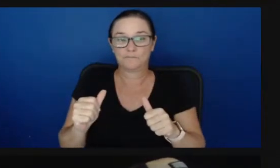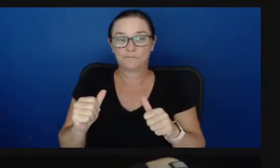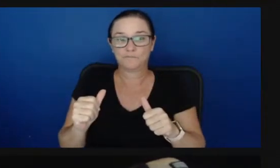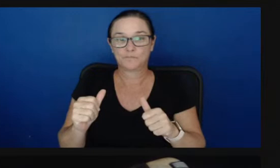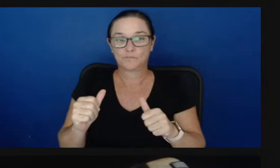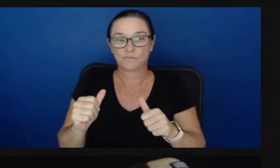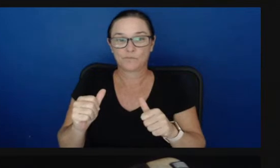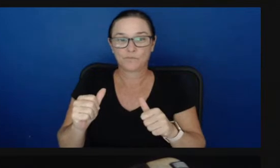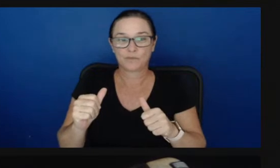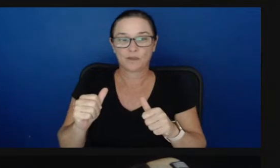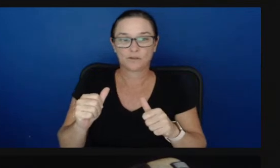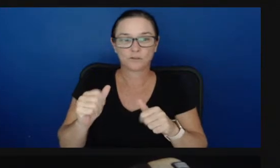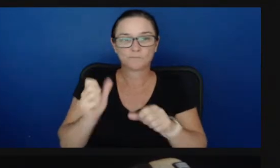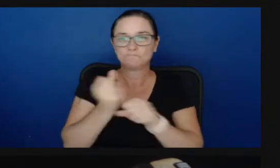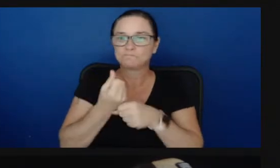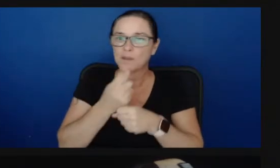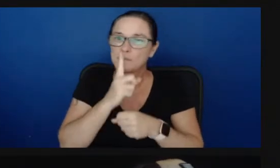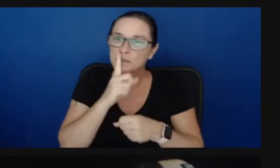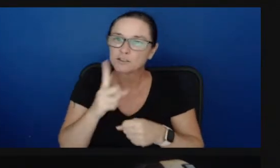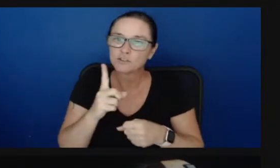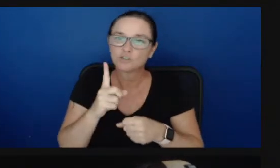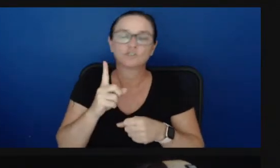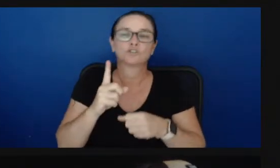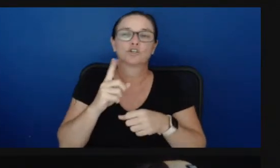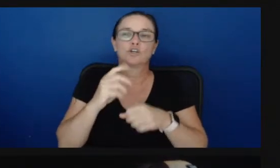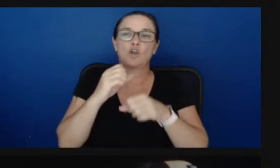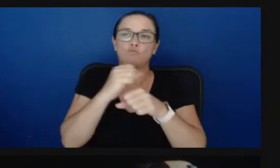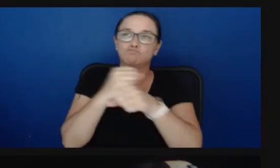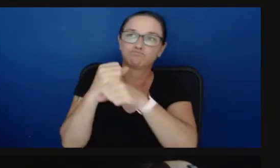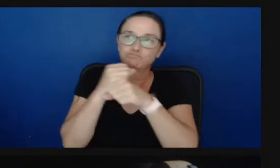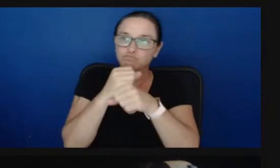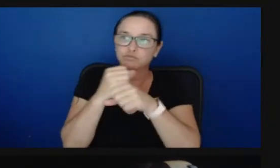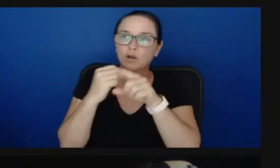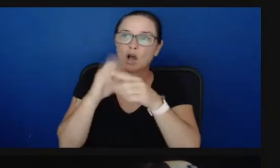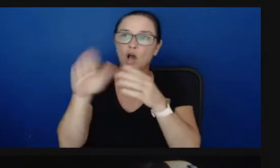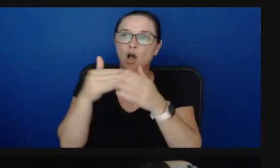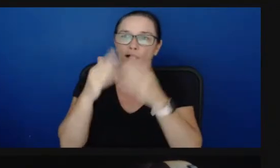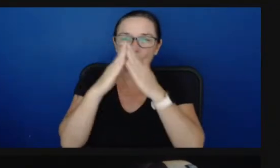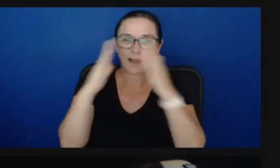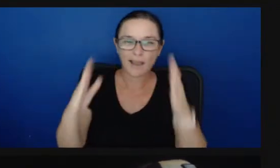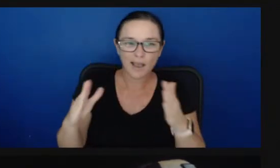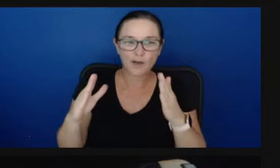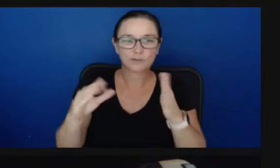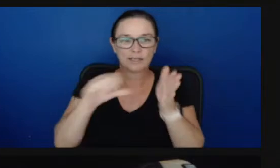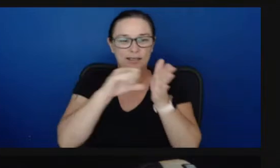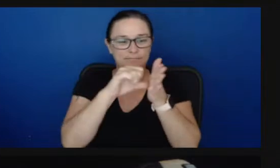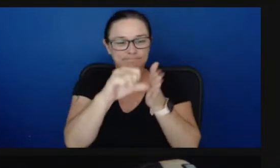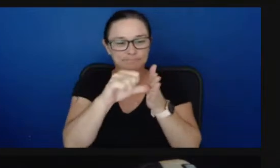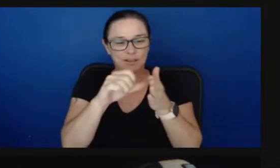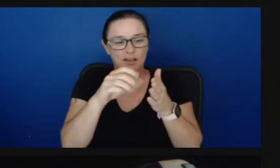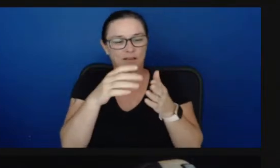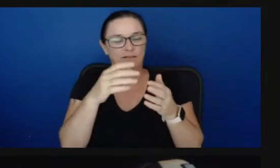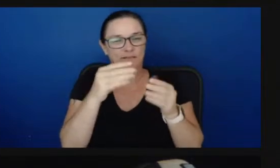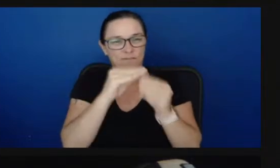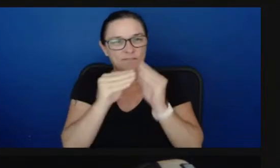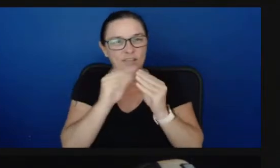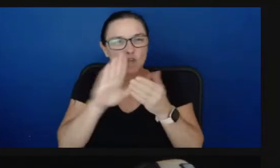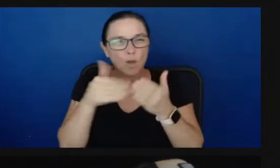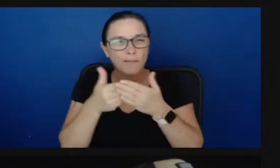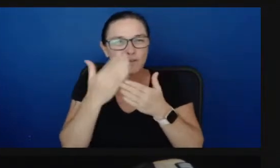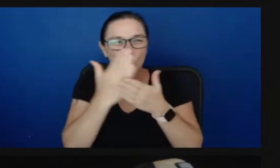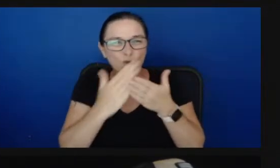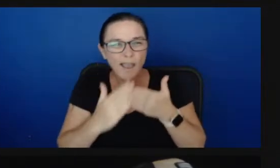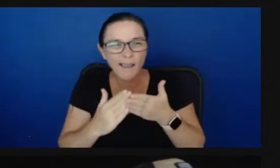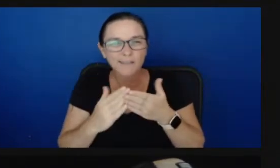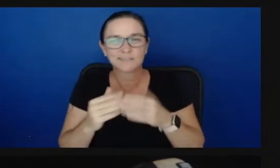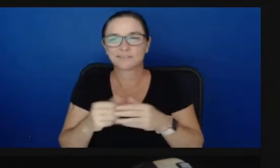house, seal the cracks in your windows, all that kind of work. This is the best time to do it, is between eruptions right now. So otherwise, good